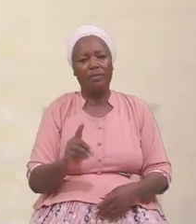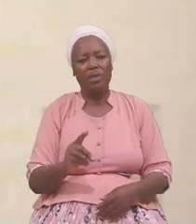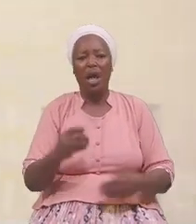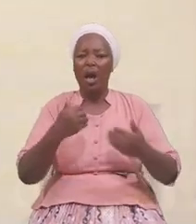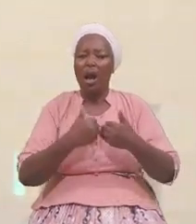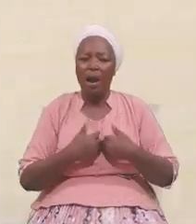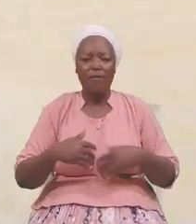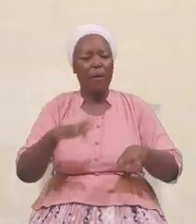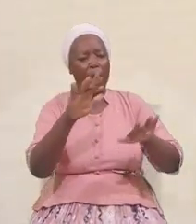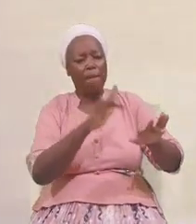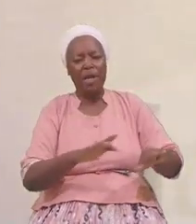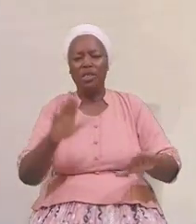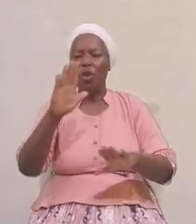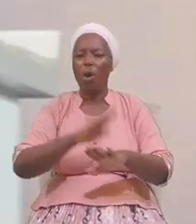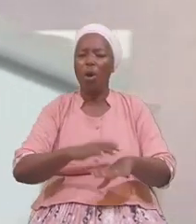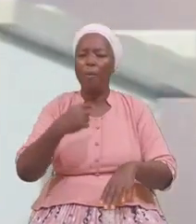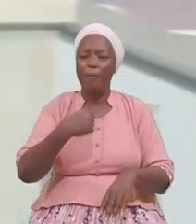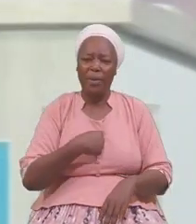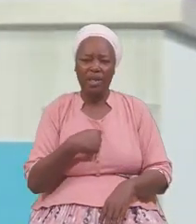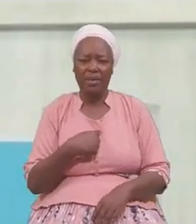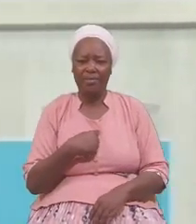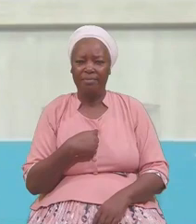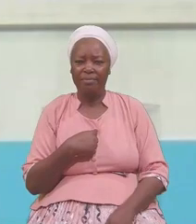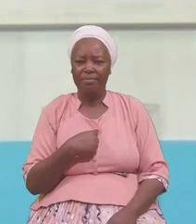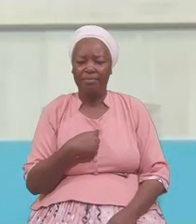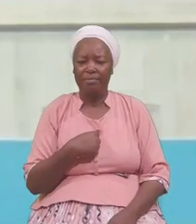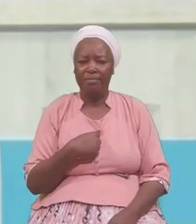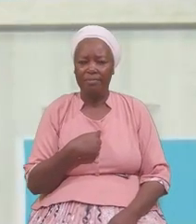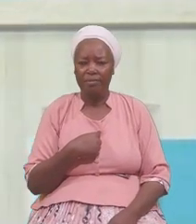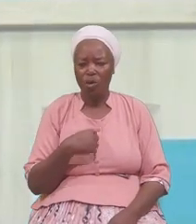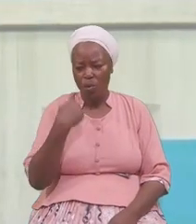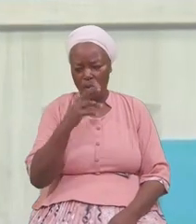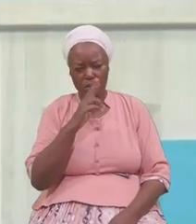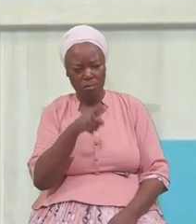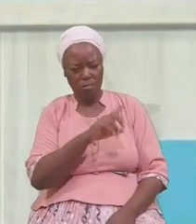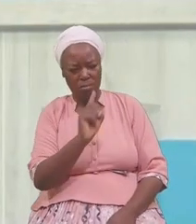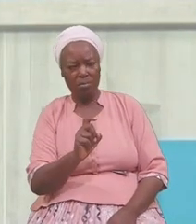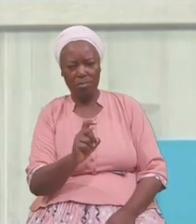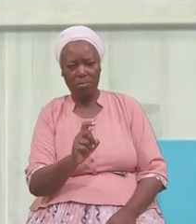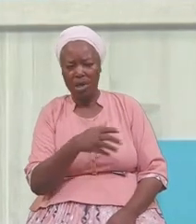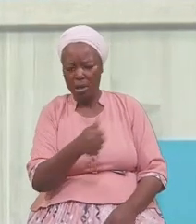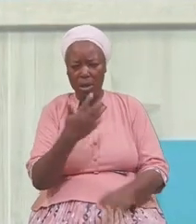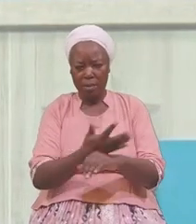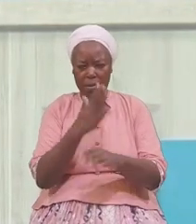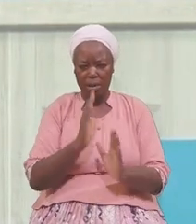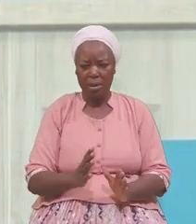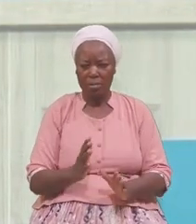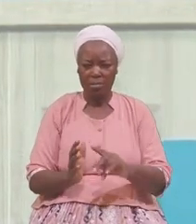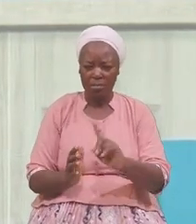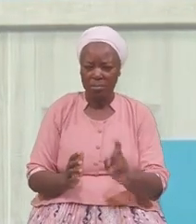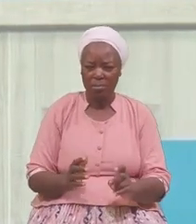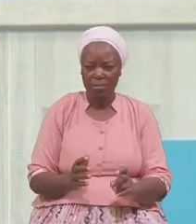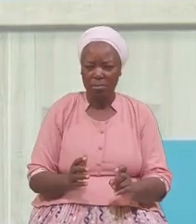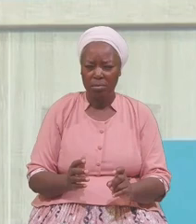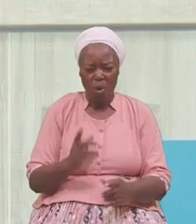have mercy on me. Who are you? A beggar?